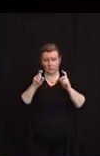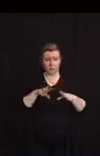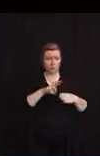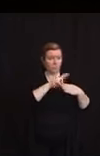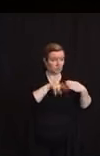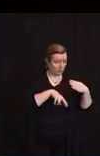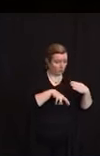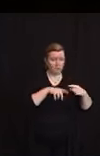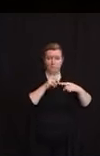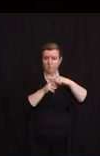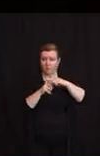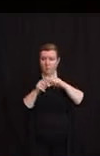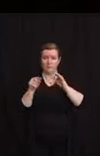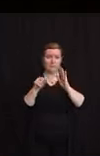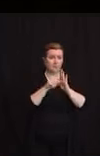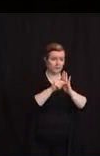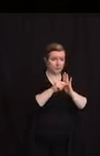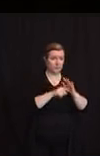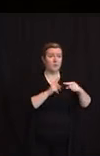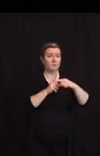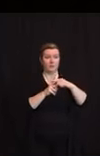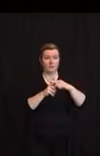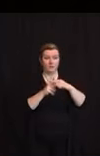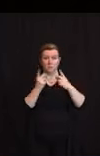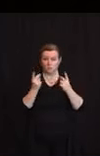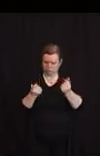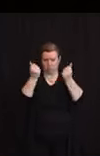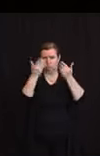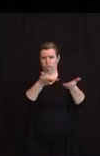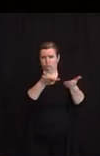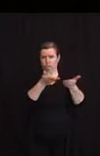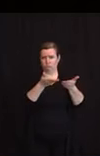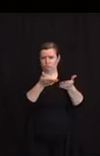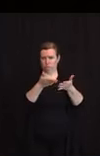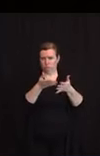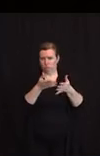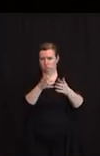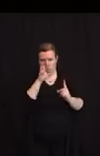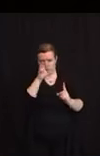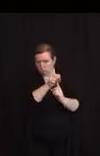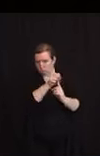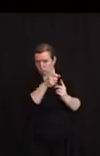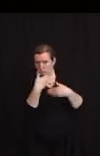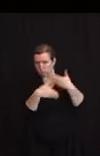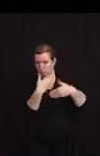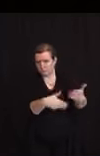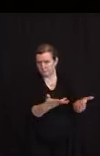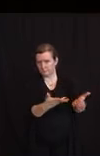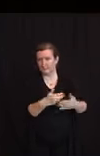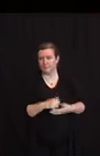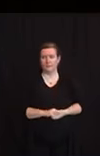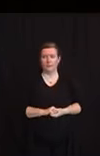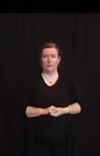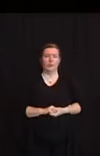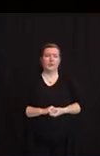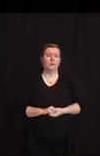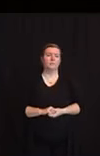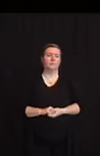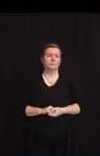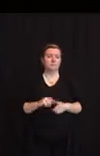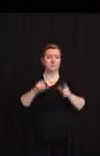So it's this answer on testing strategy really depends on the whole context of what we have,